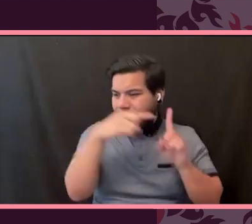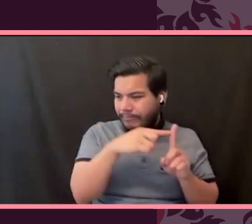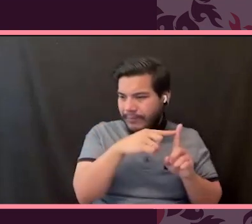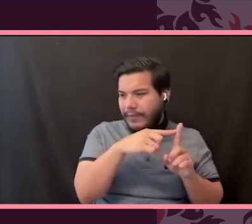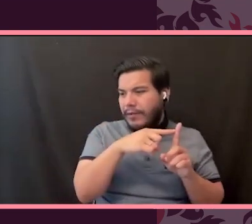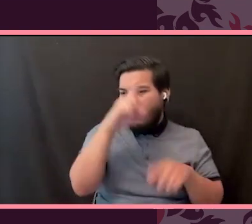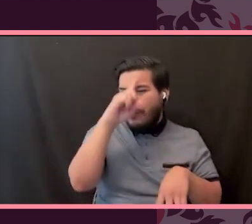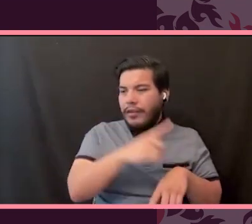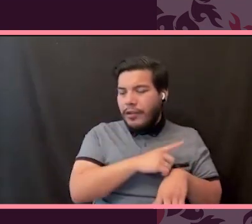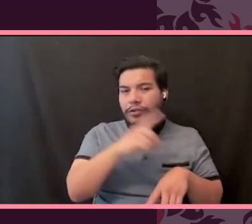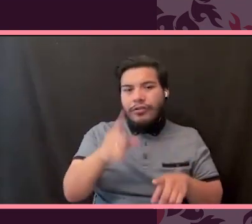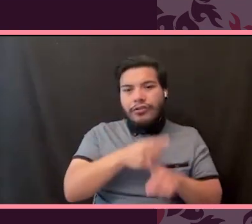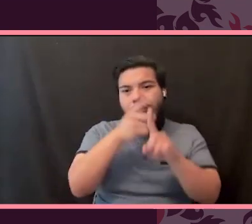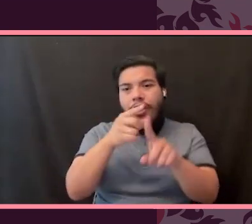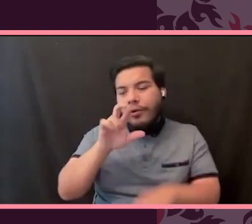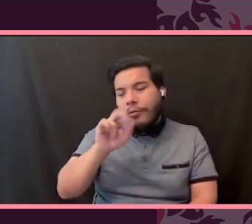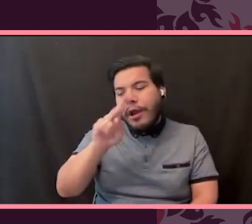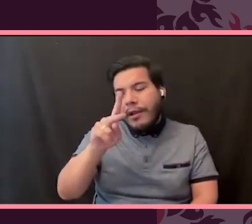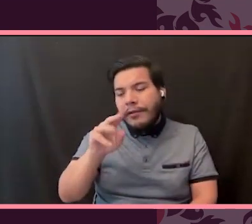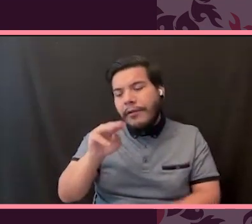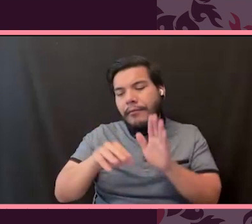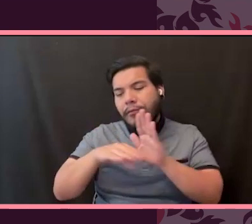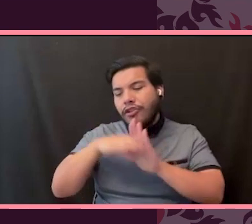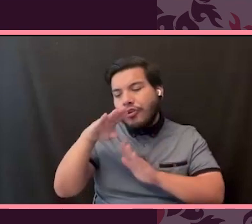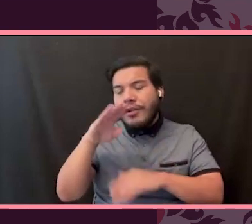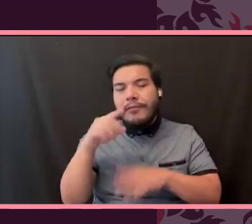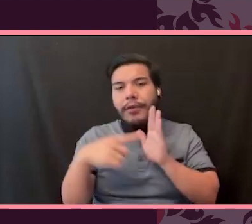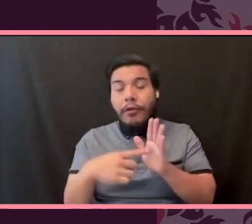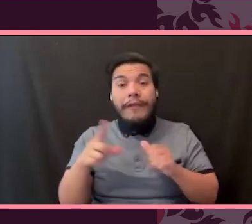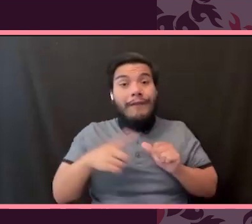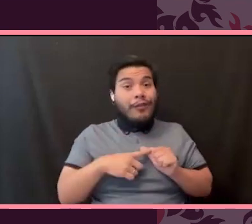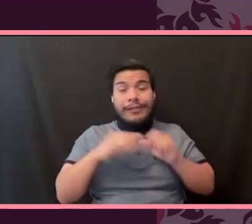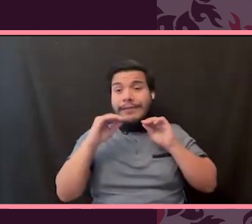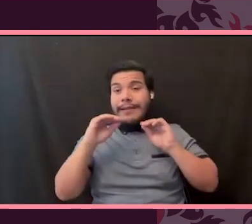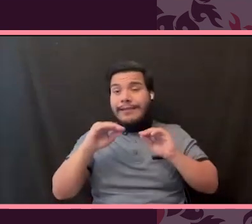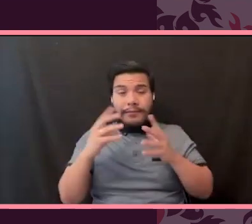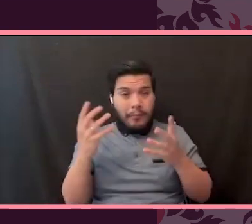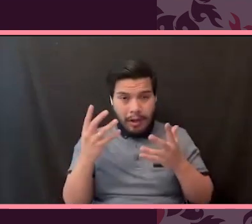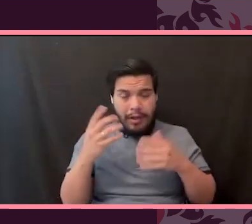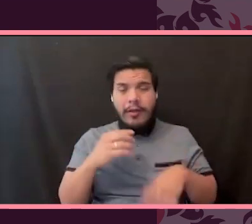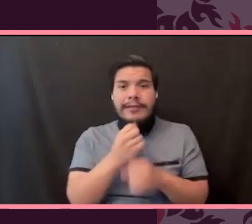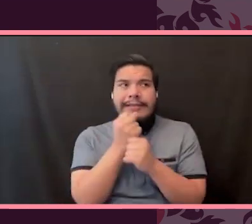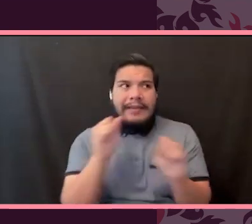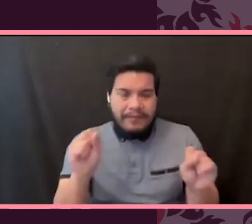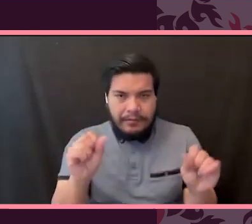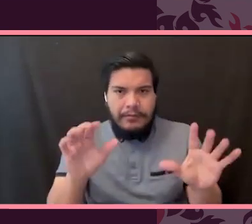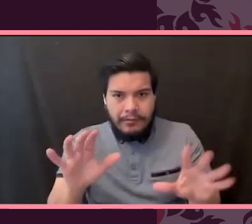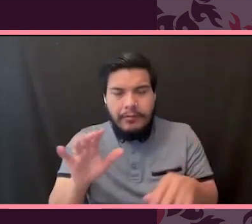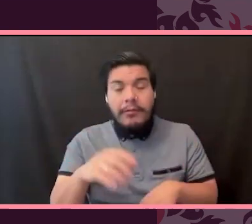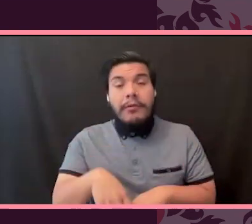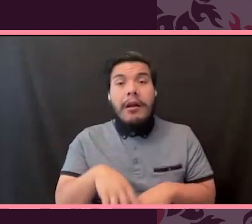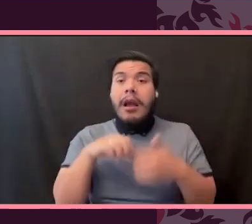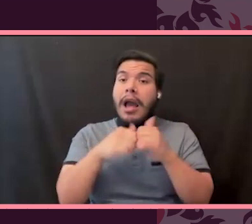maturity model. And the first lesson we often teach our children is safety. How to be safe in a world that